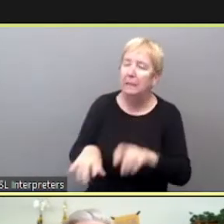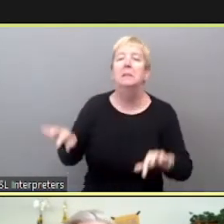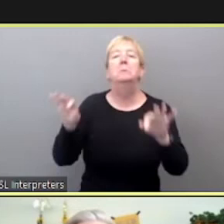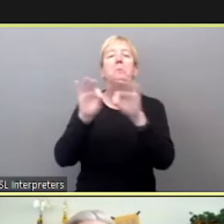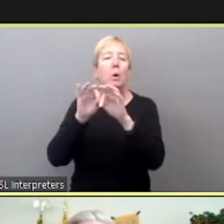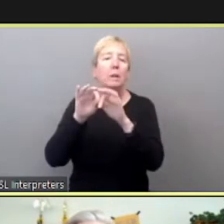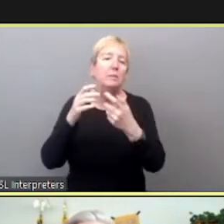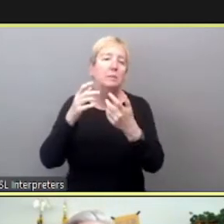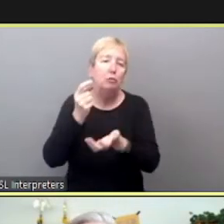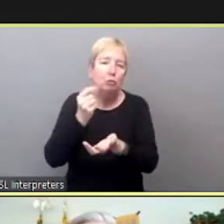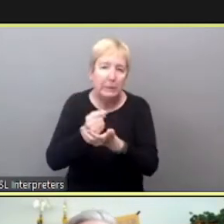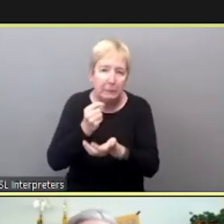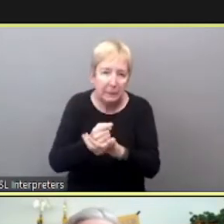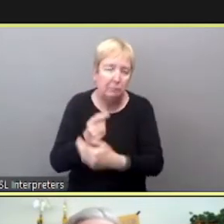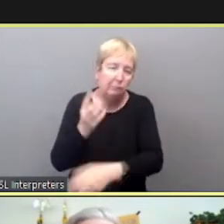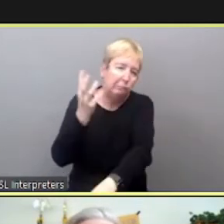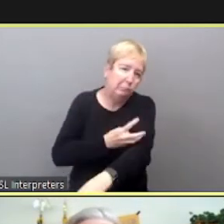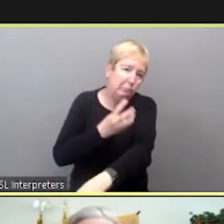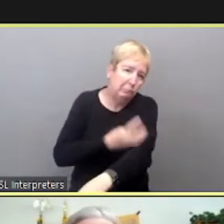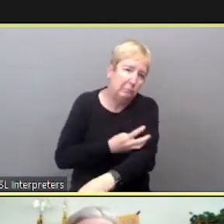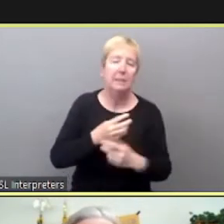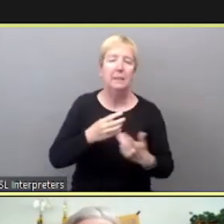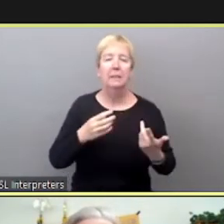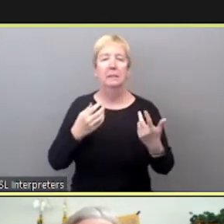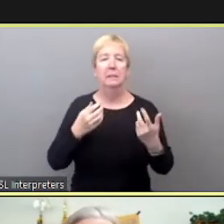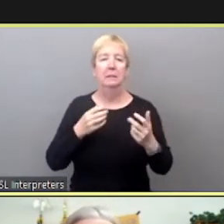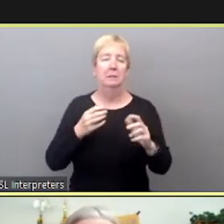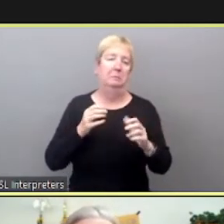Don't yield to peer pressure